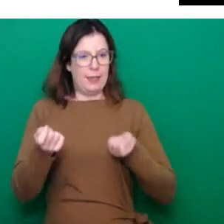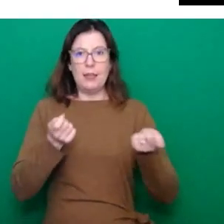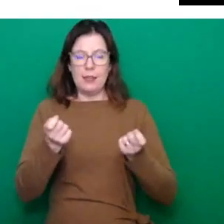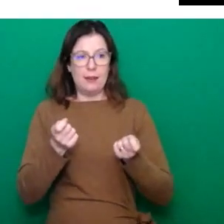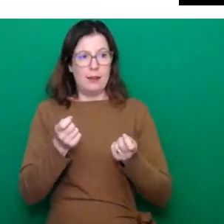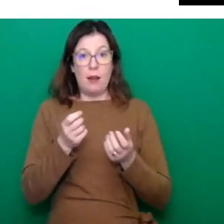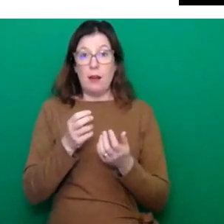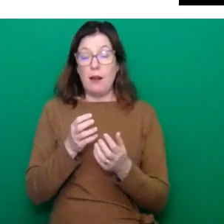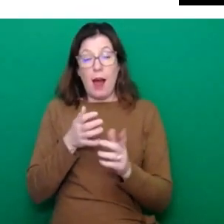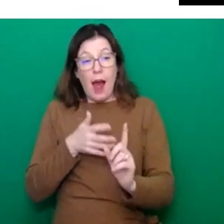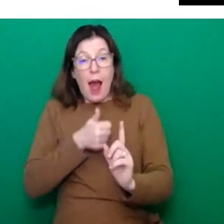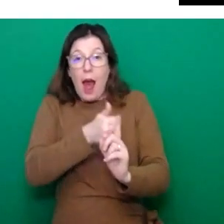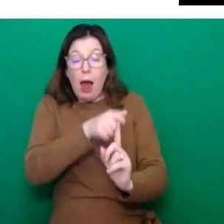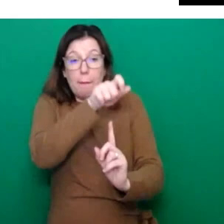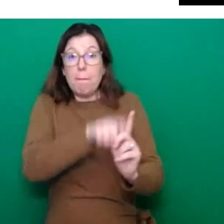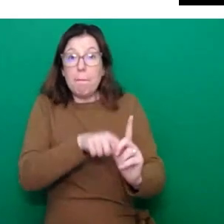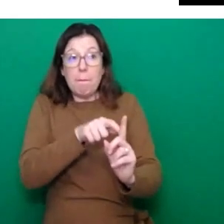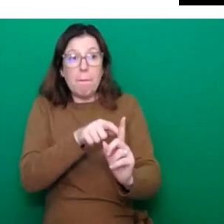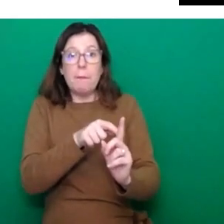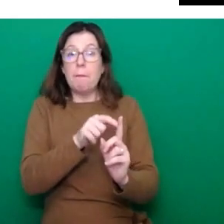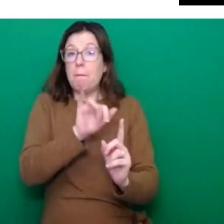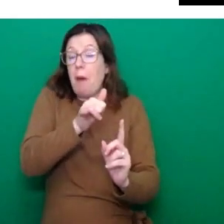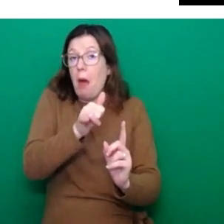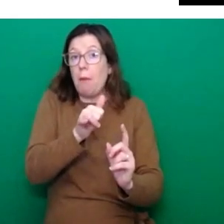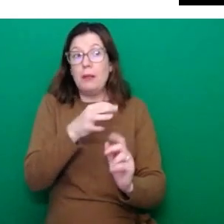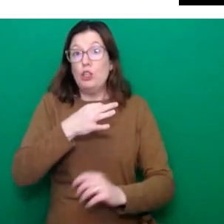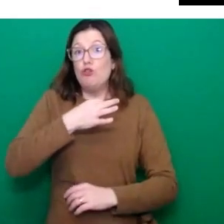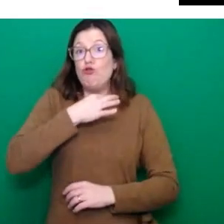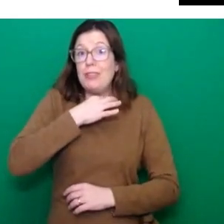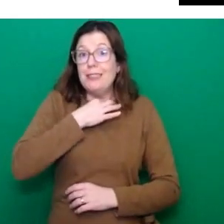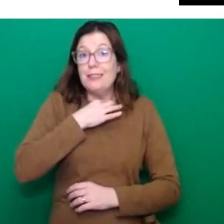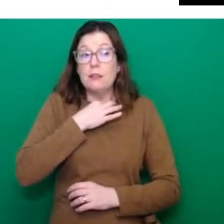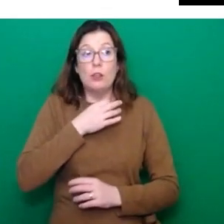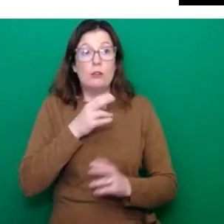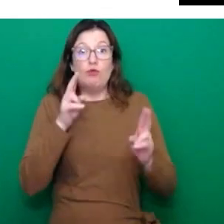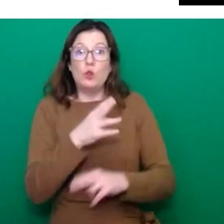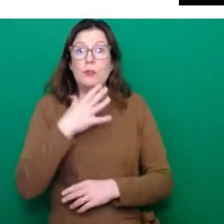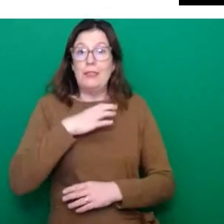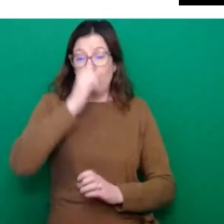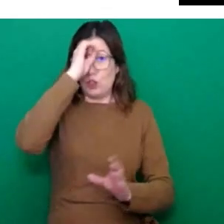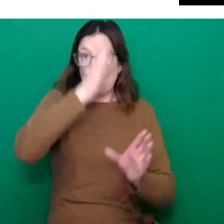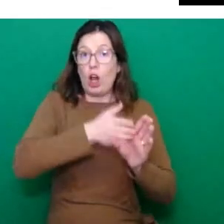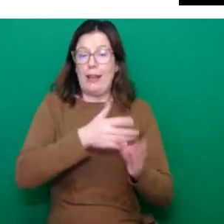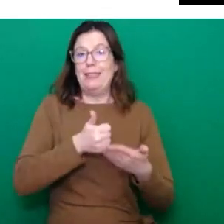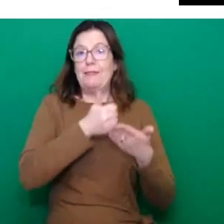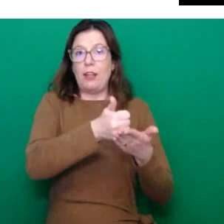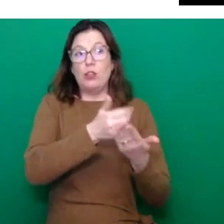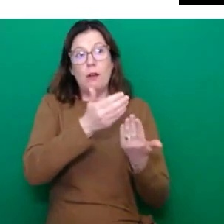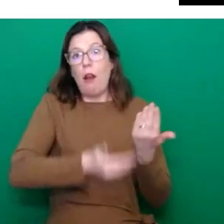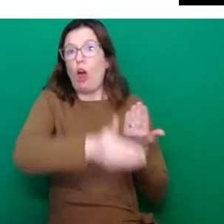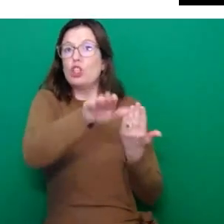working towards helping them reduce perhaps the risk and perhaps reduce the need for psychology interventions in the long